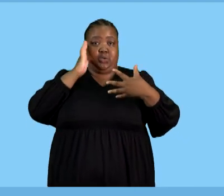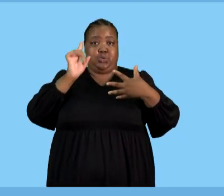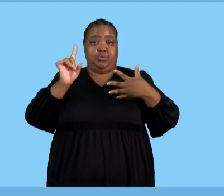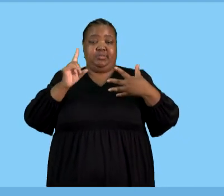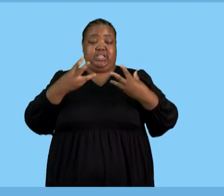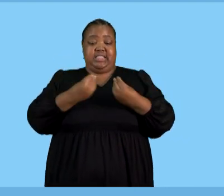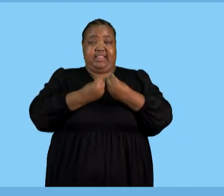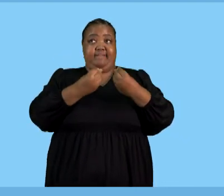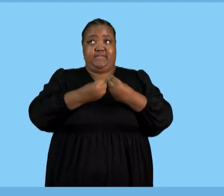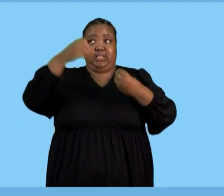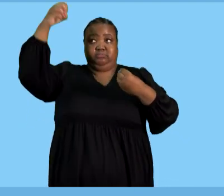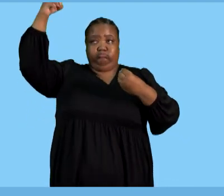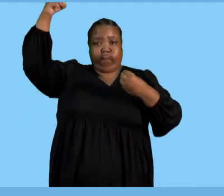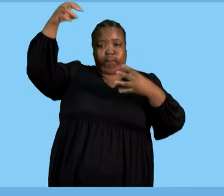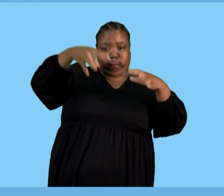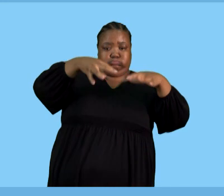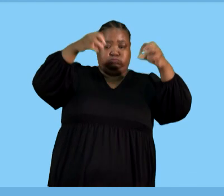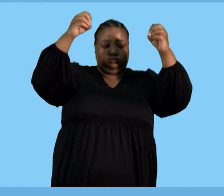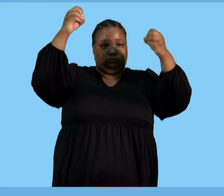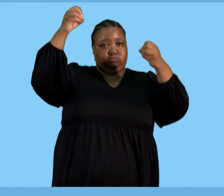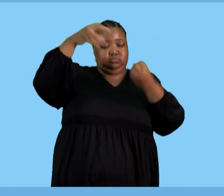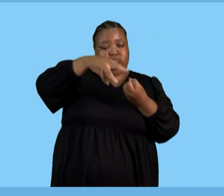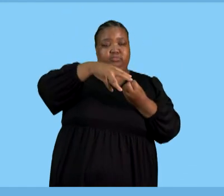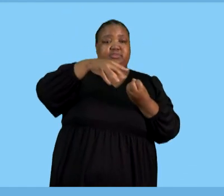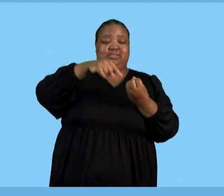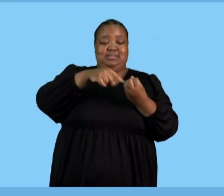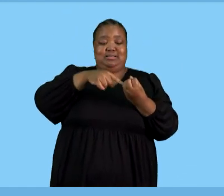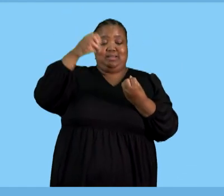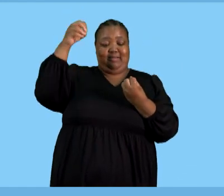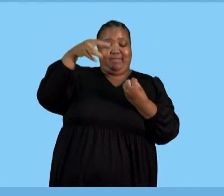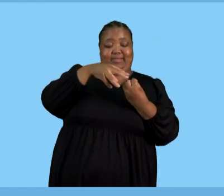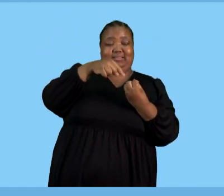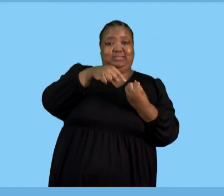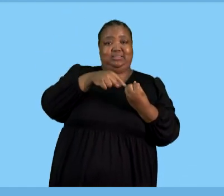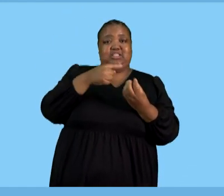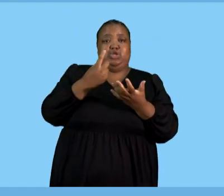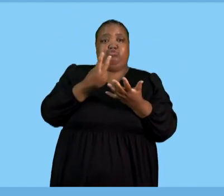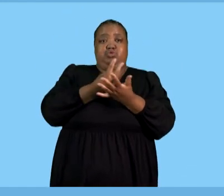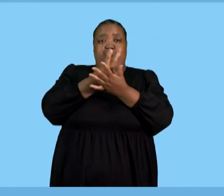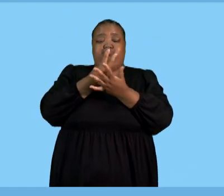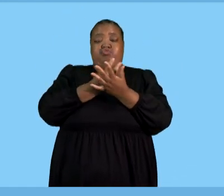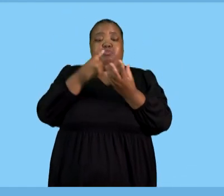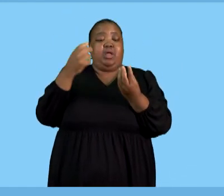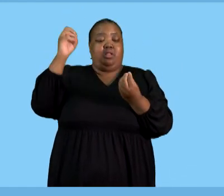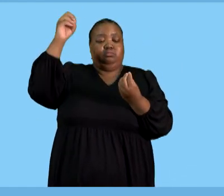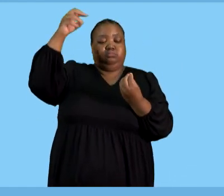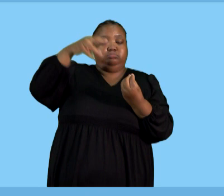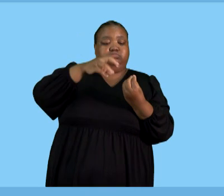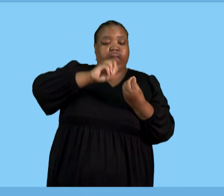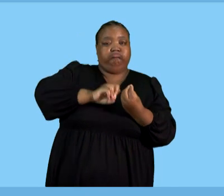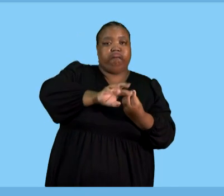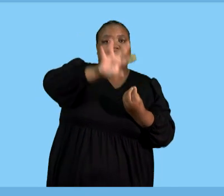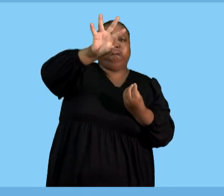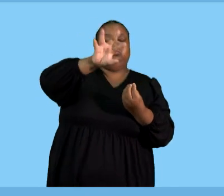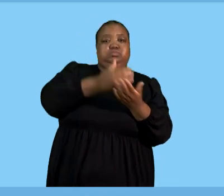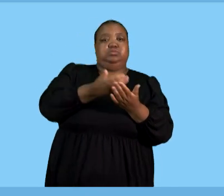know. That when light hits a surface, it is often reflected off a surface. So that means it often bounces off